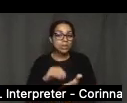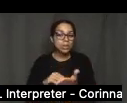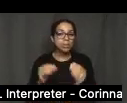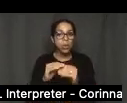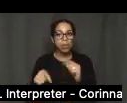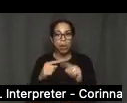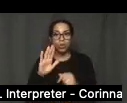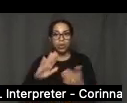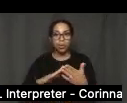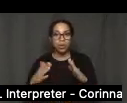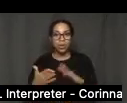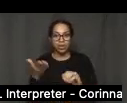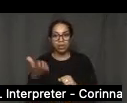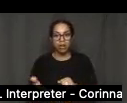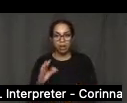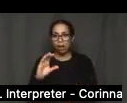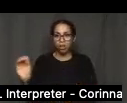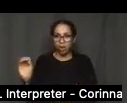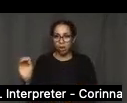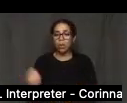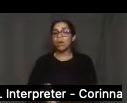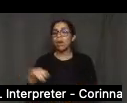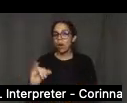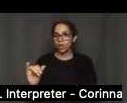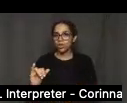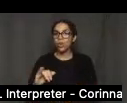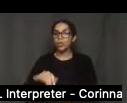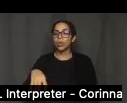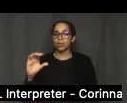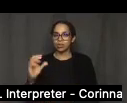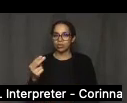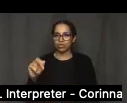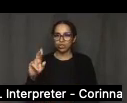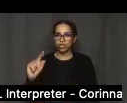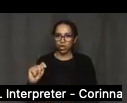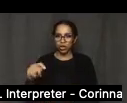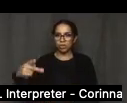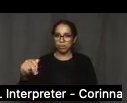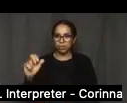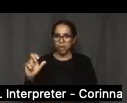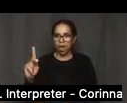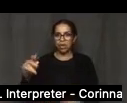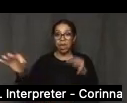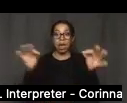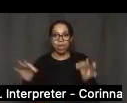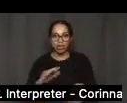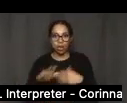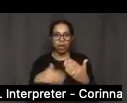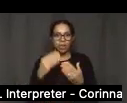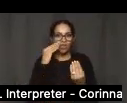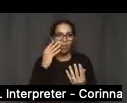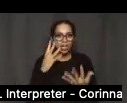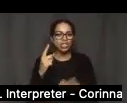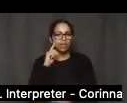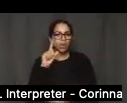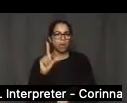Colorado, as well as the actual chart pack, which outlines all of this information in a publication that will be available as